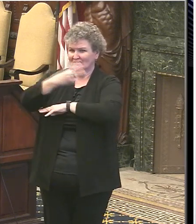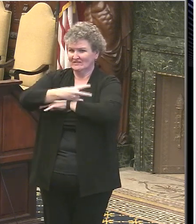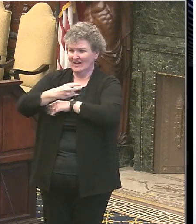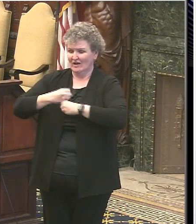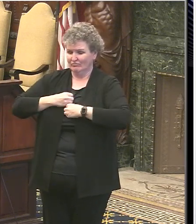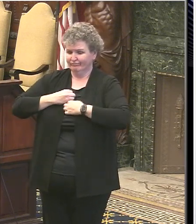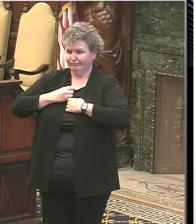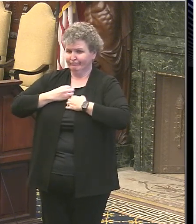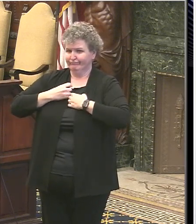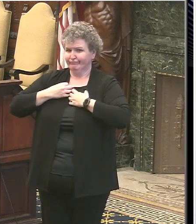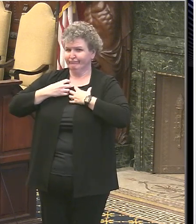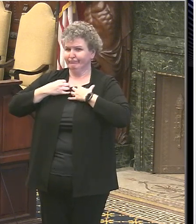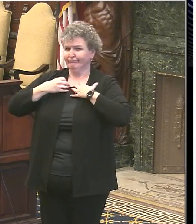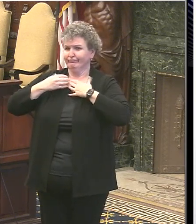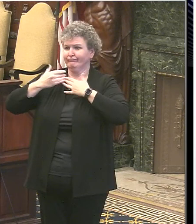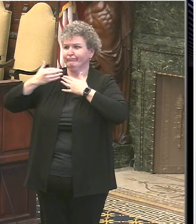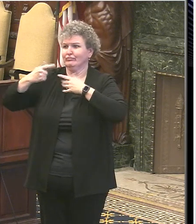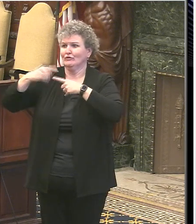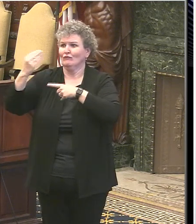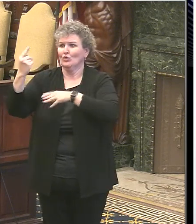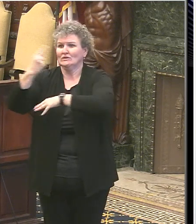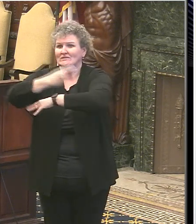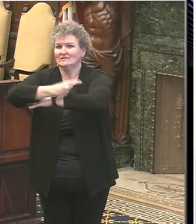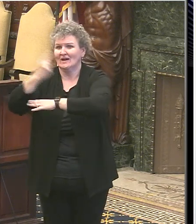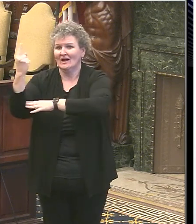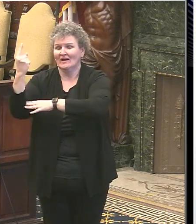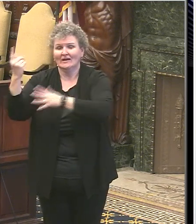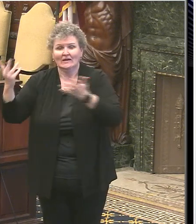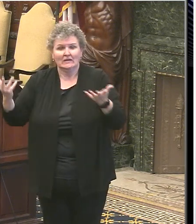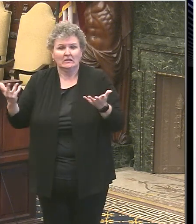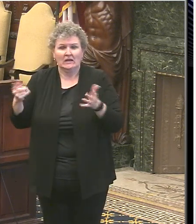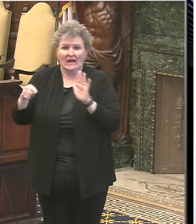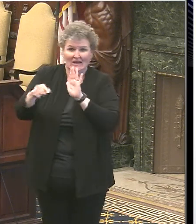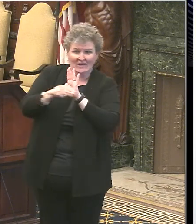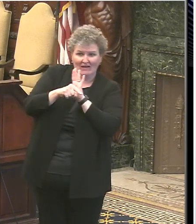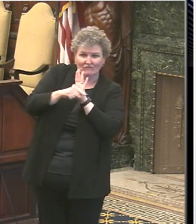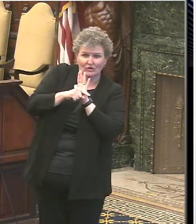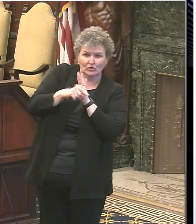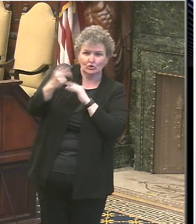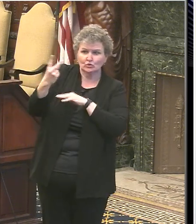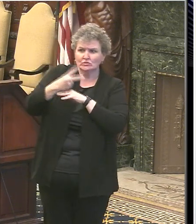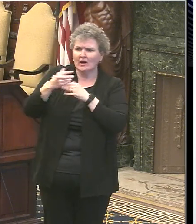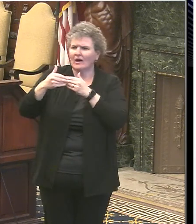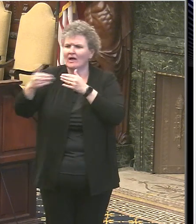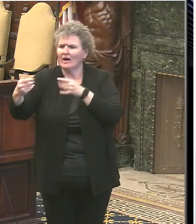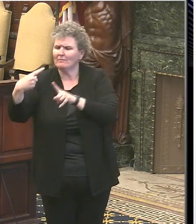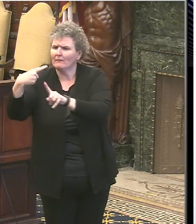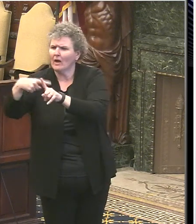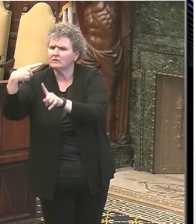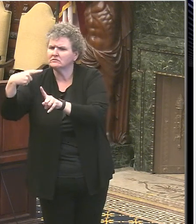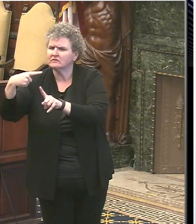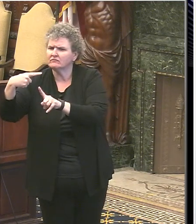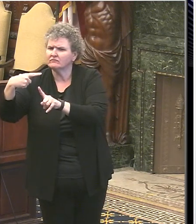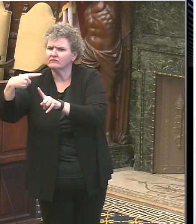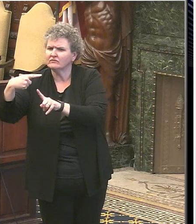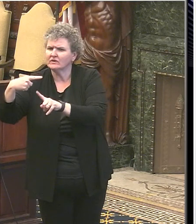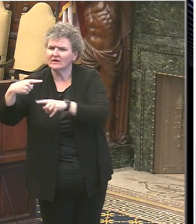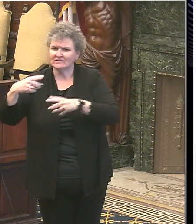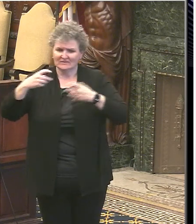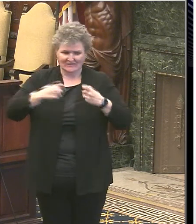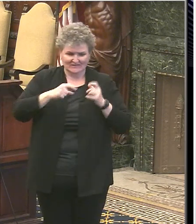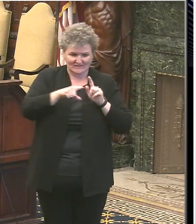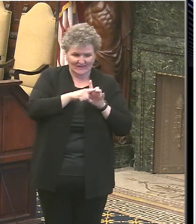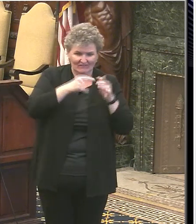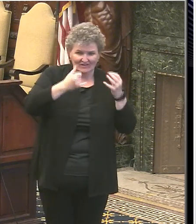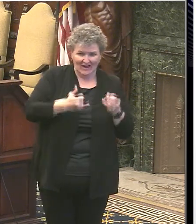though you have the virus, and you'll turn positive a few days later. So if you happen to test negative now, then by Thanksgiving, you may be positive and you may be infecting your